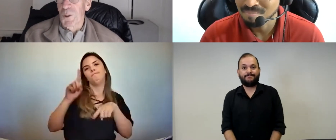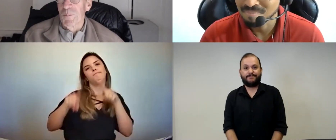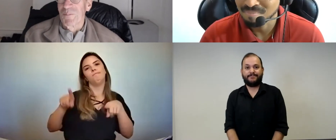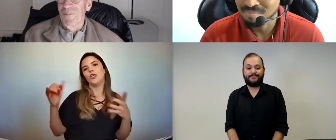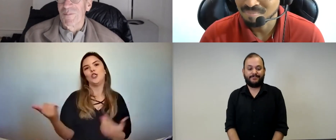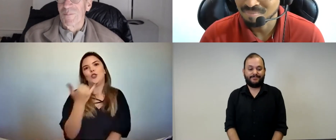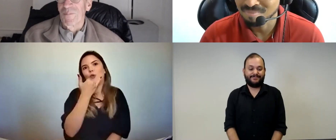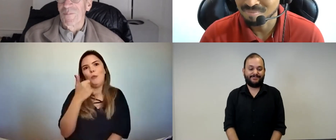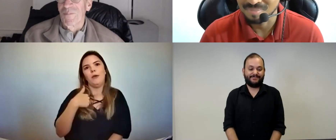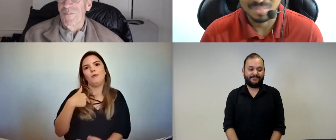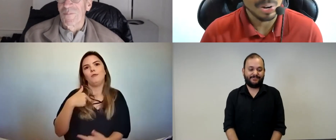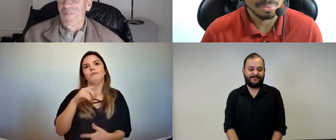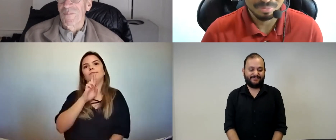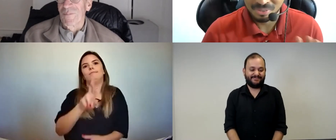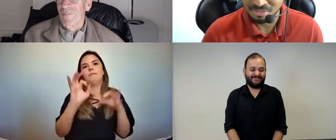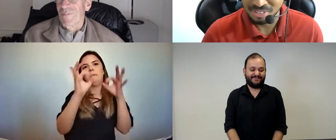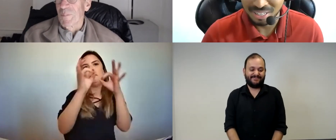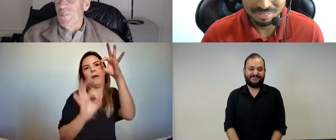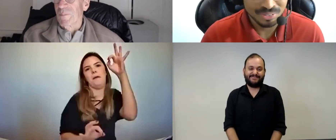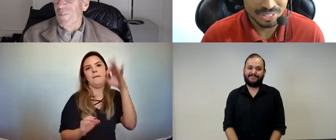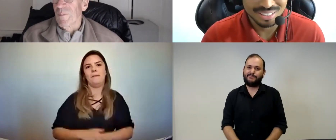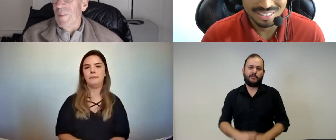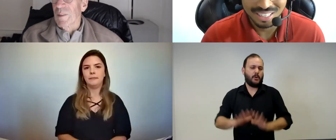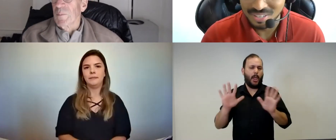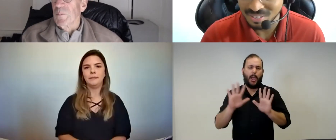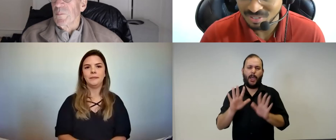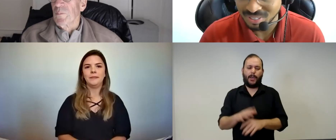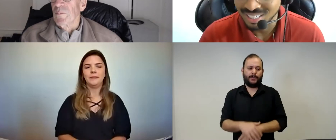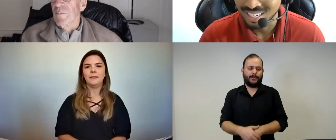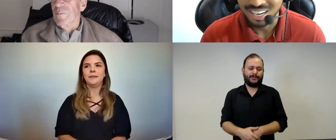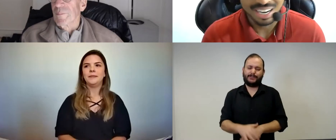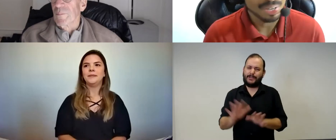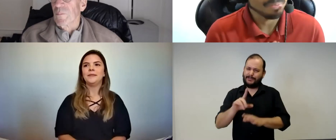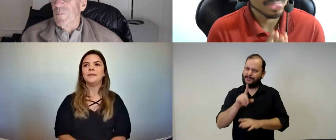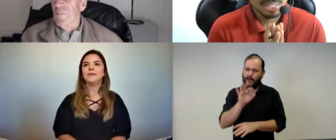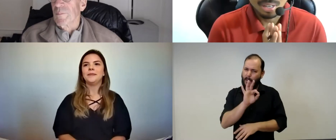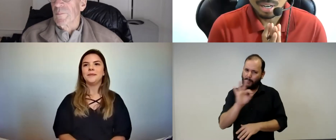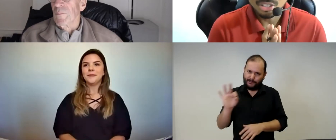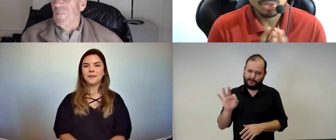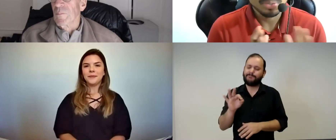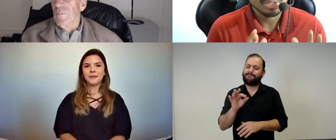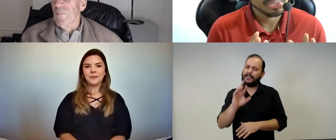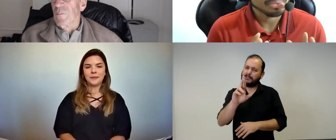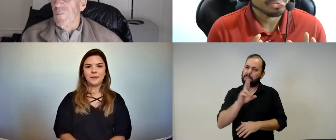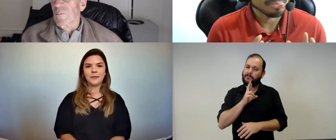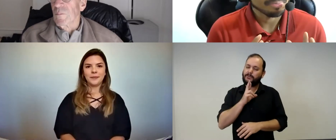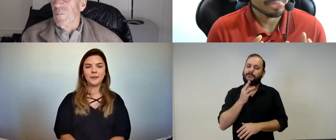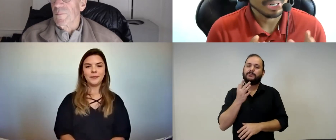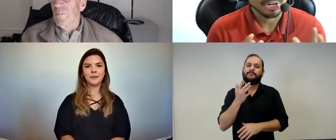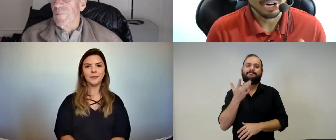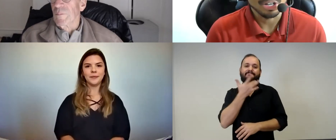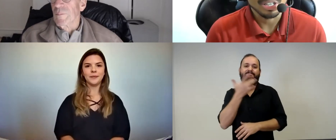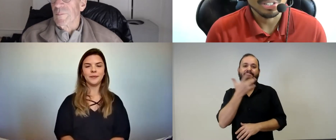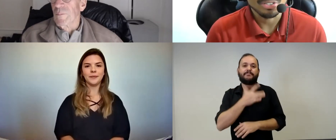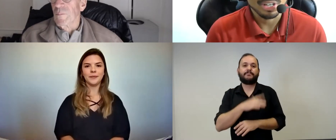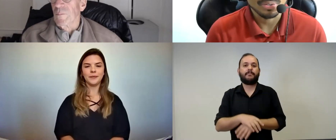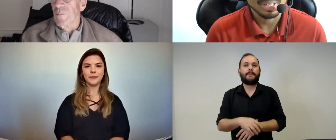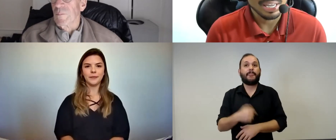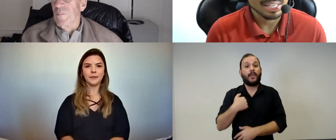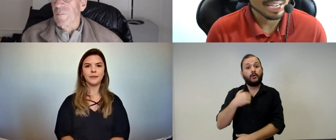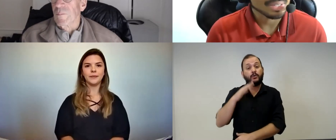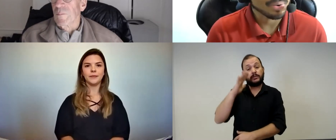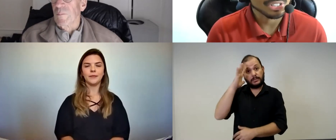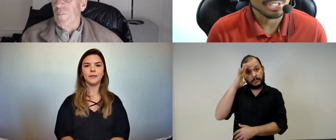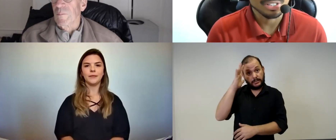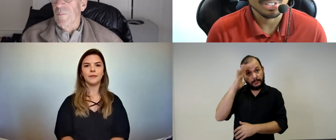answer. No, you're fine. It was a nice answer. I just want to remember our audience that you